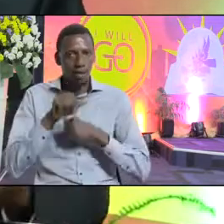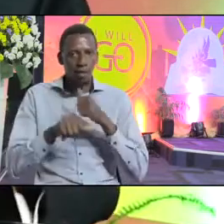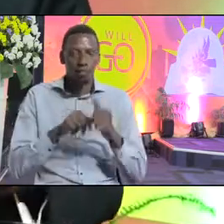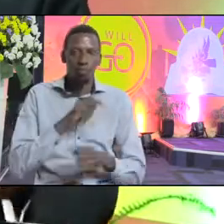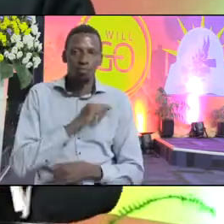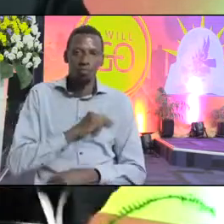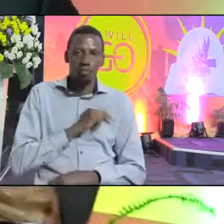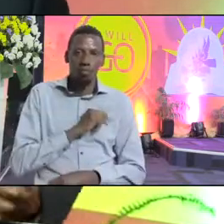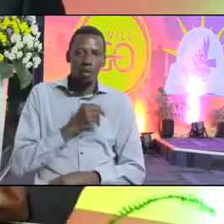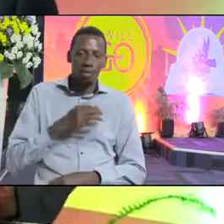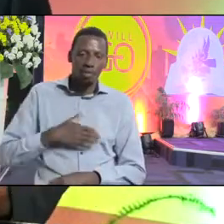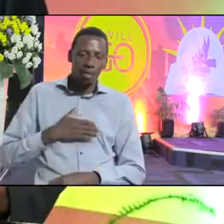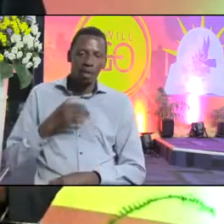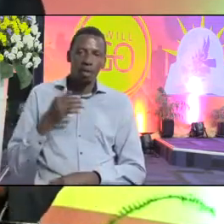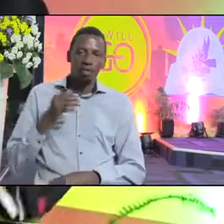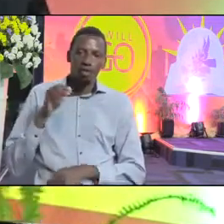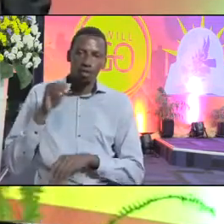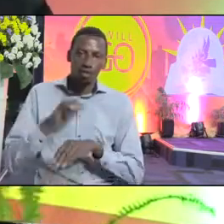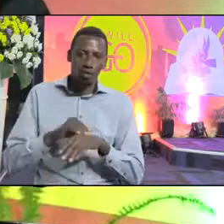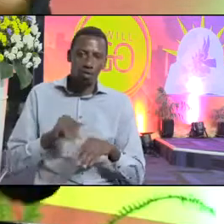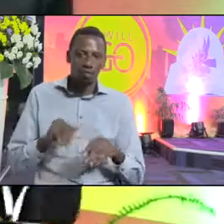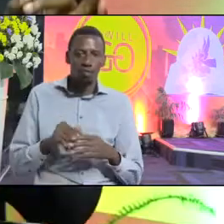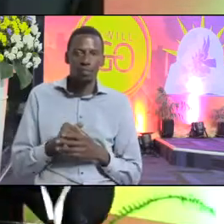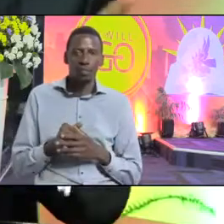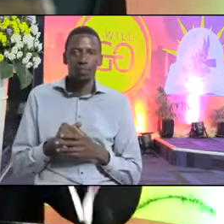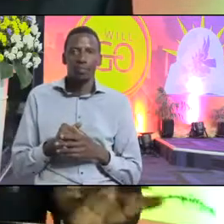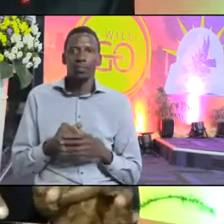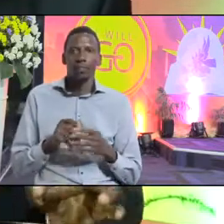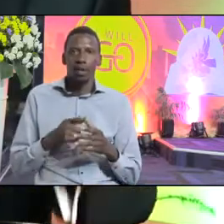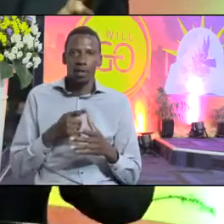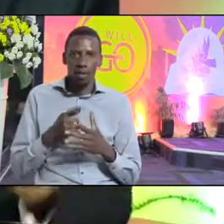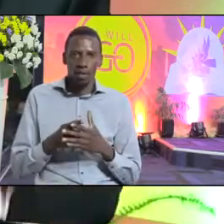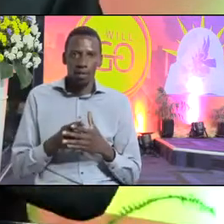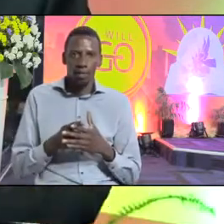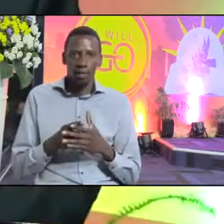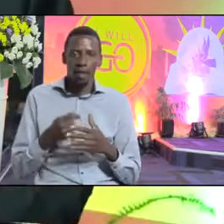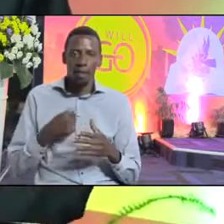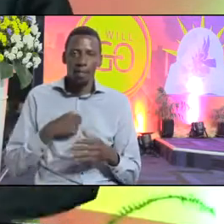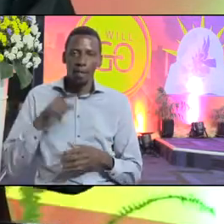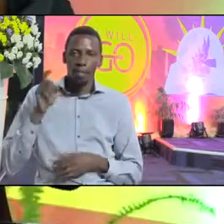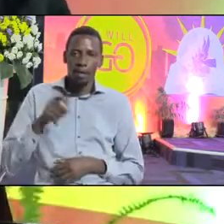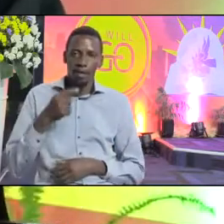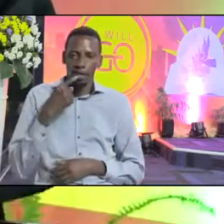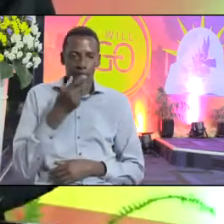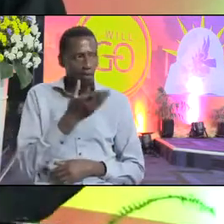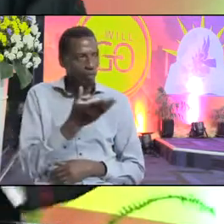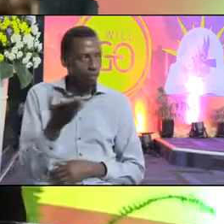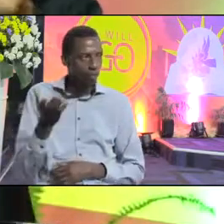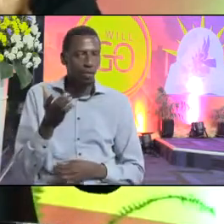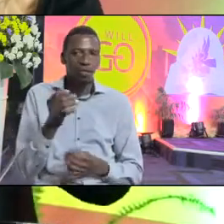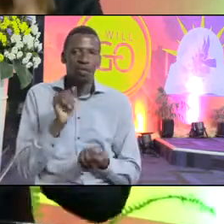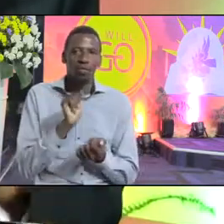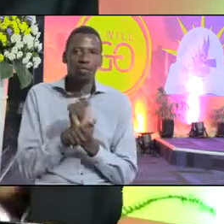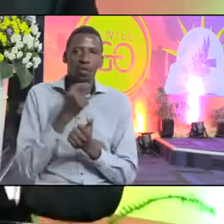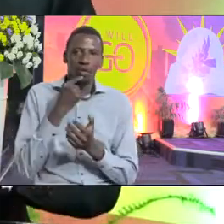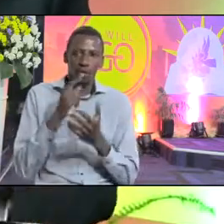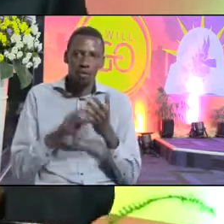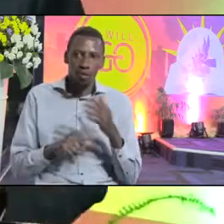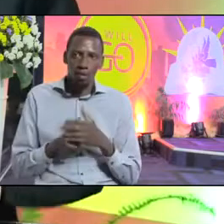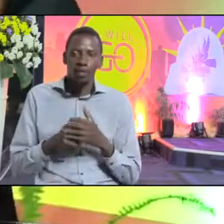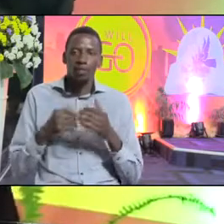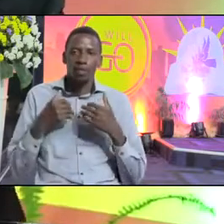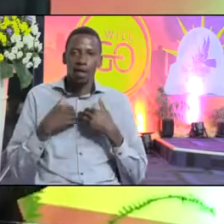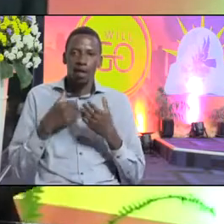the nature of my calling, Paul says. And parenthetically, by the way, I must tell you, Paul says, that there is